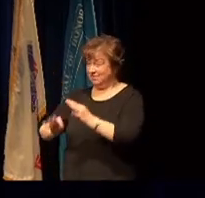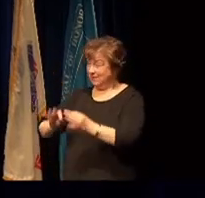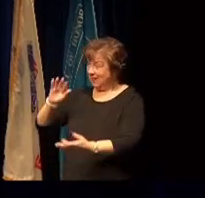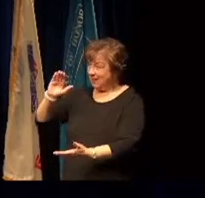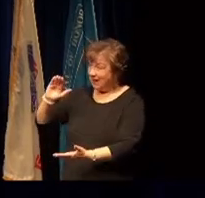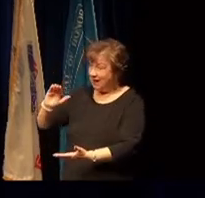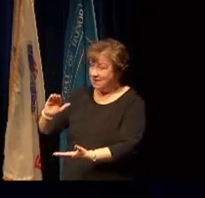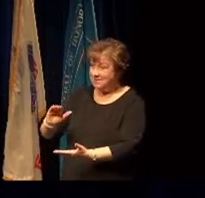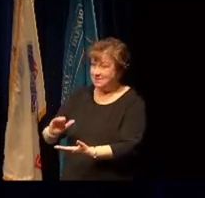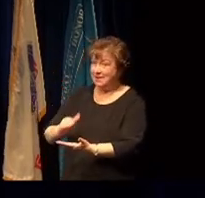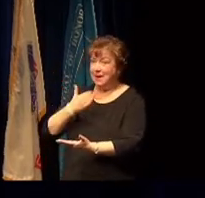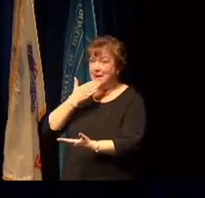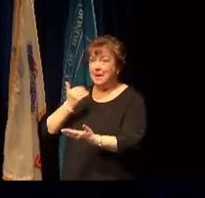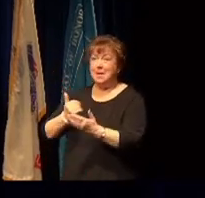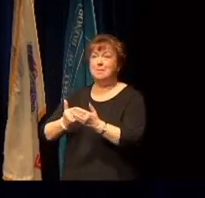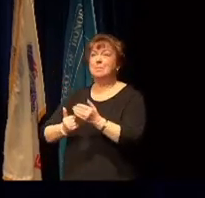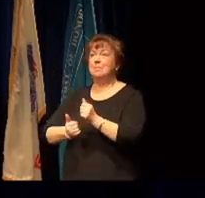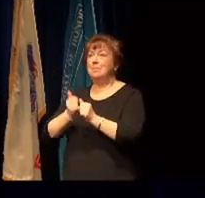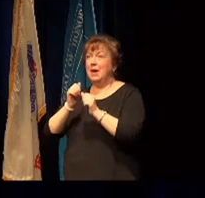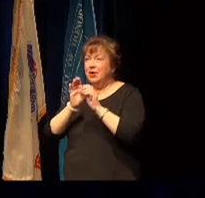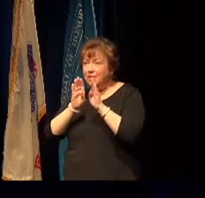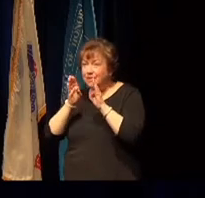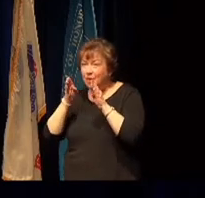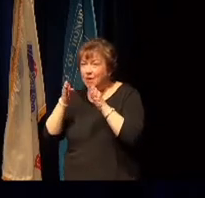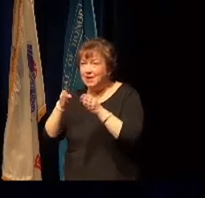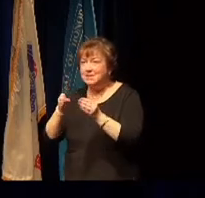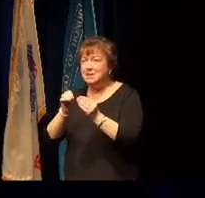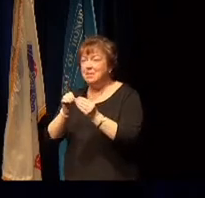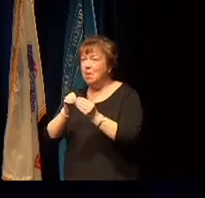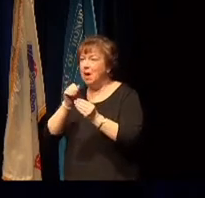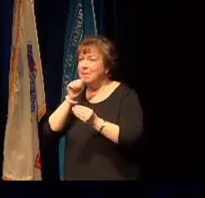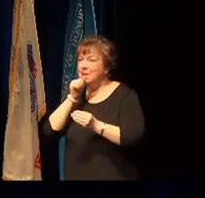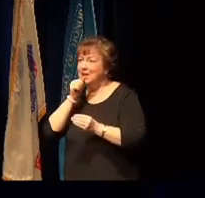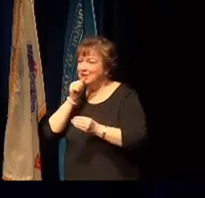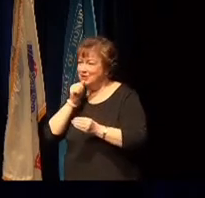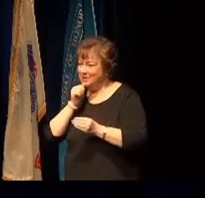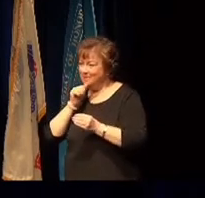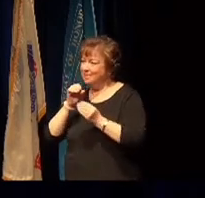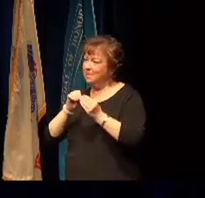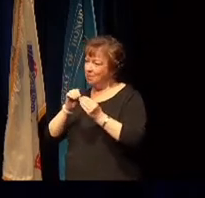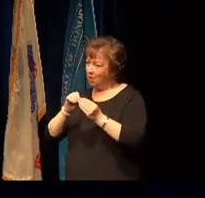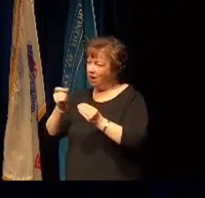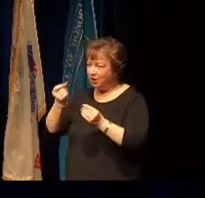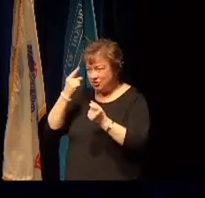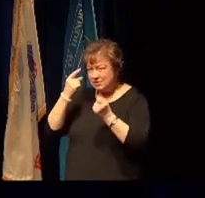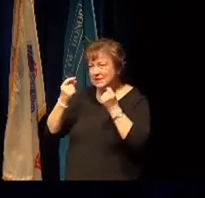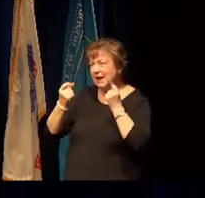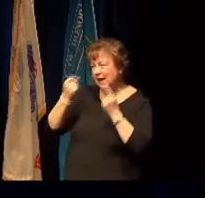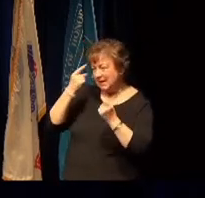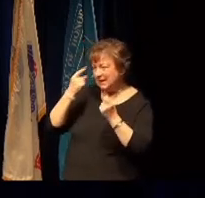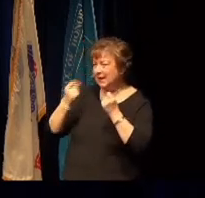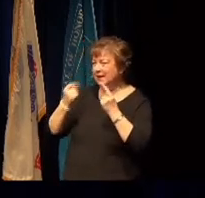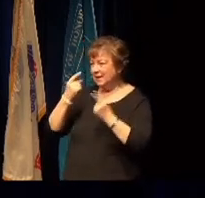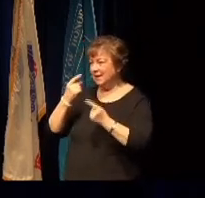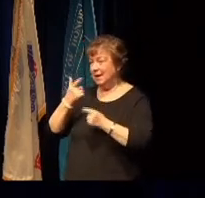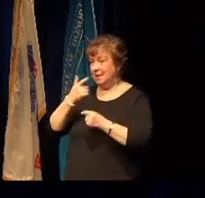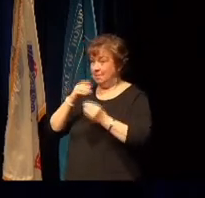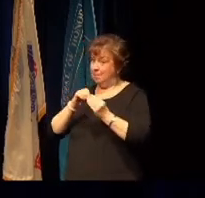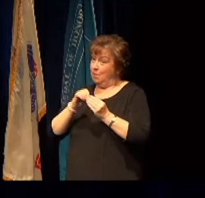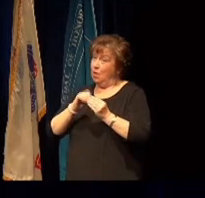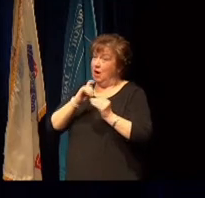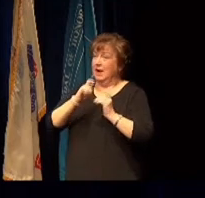better focused. We are more patient. We are more understanding. We are more